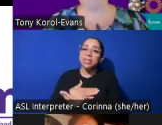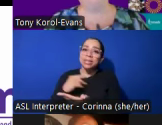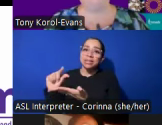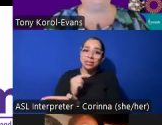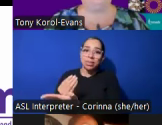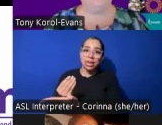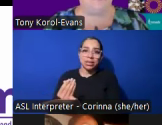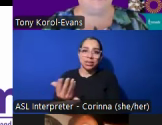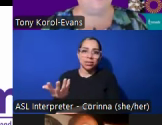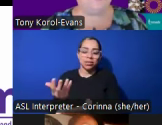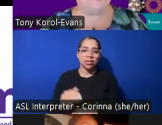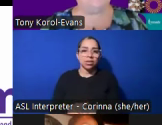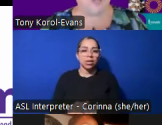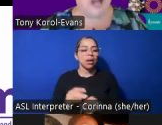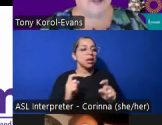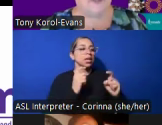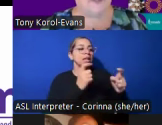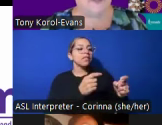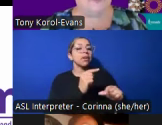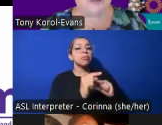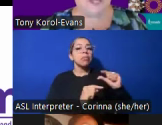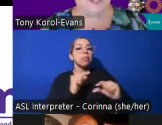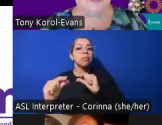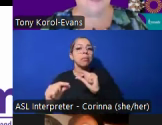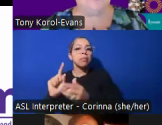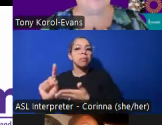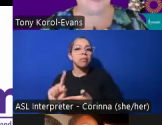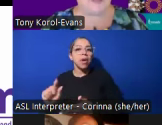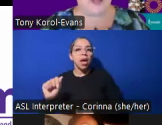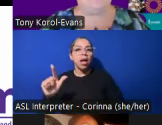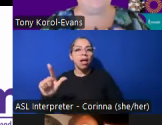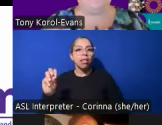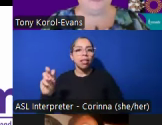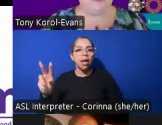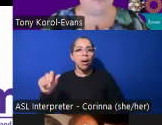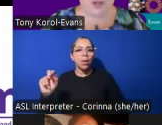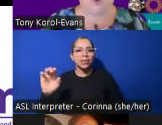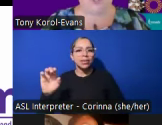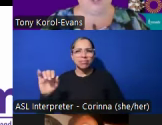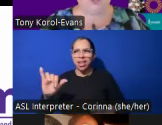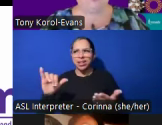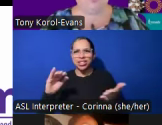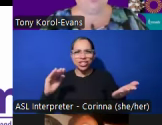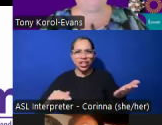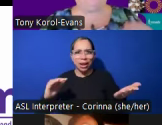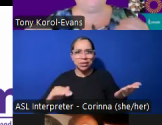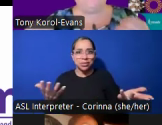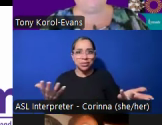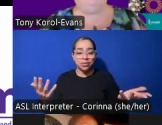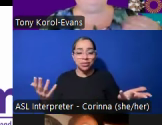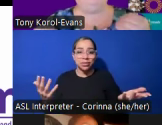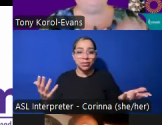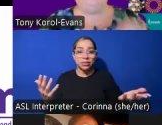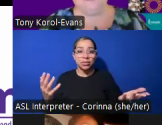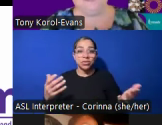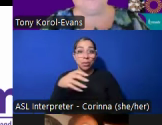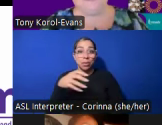Giving the survivor an allowance like they're a child, right? Like how much, when you think about power and control, like